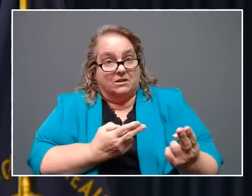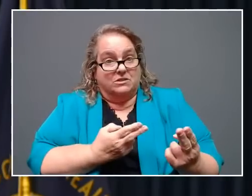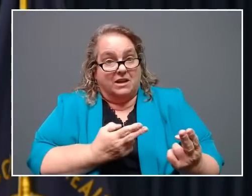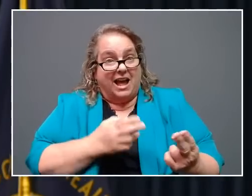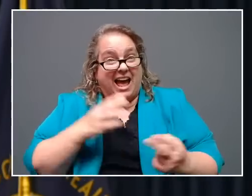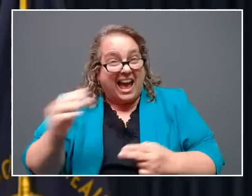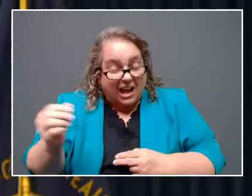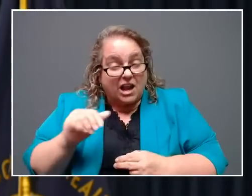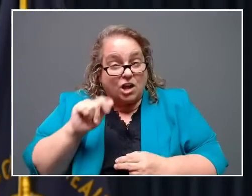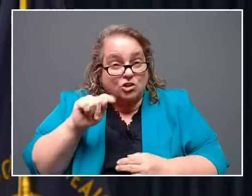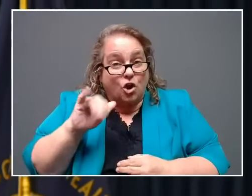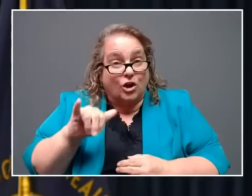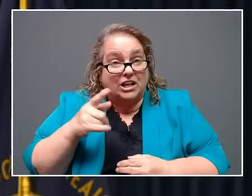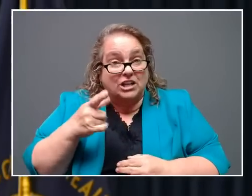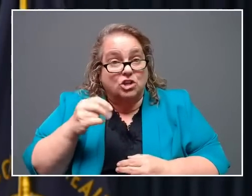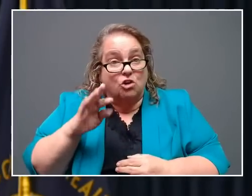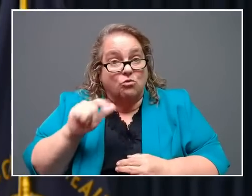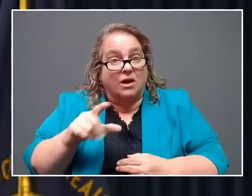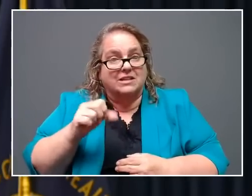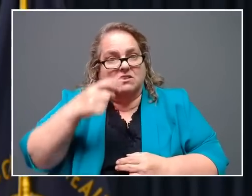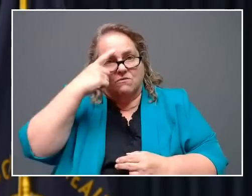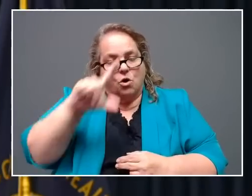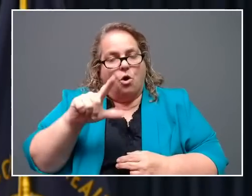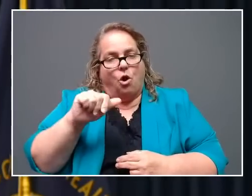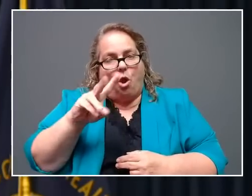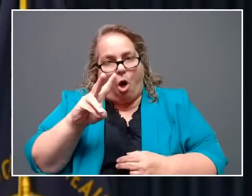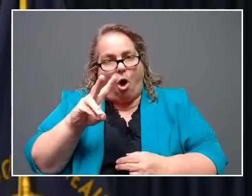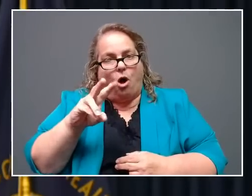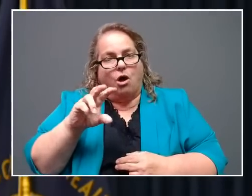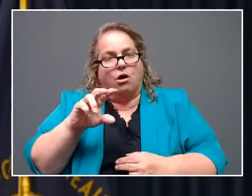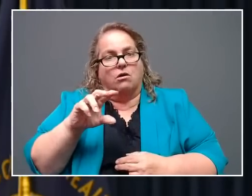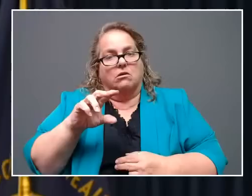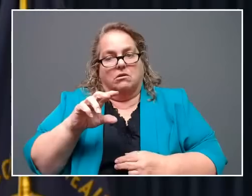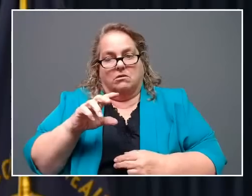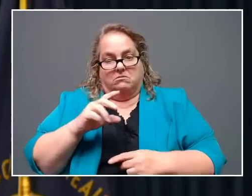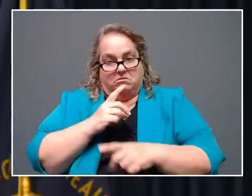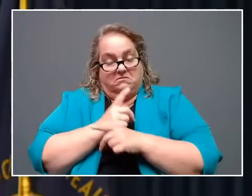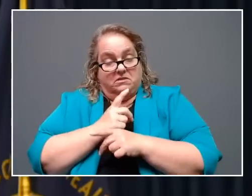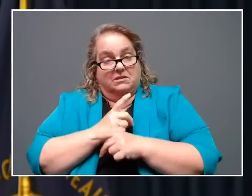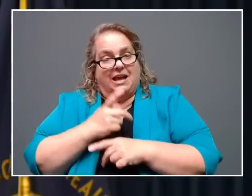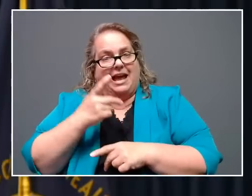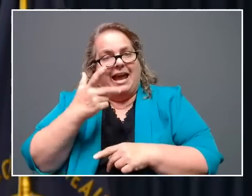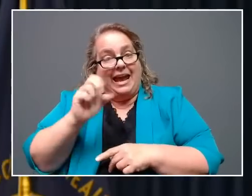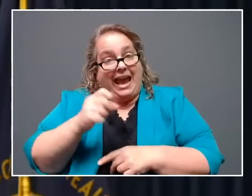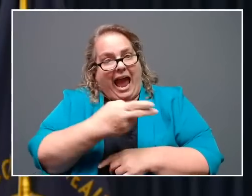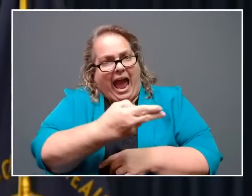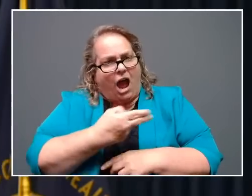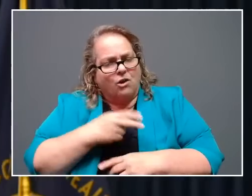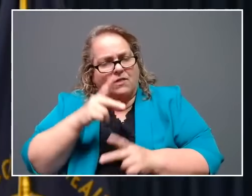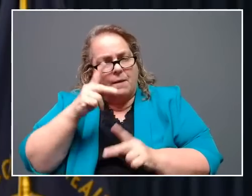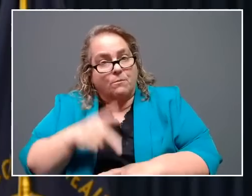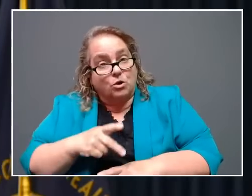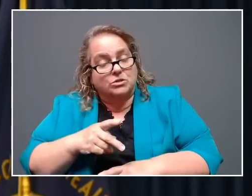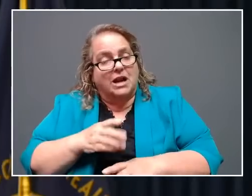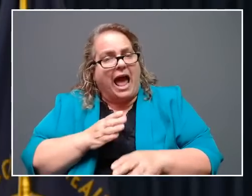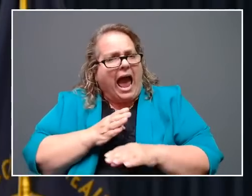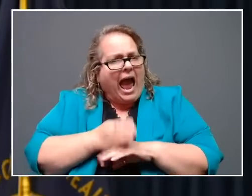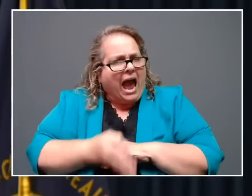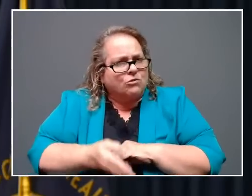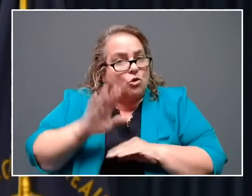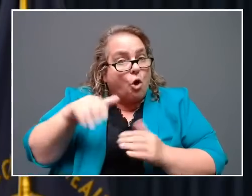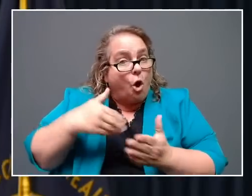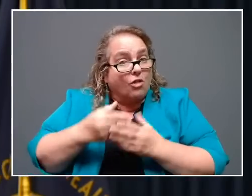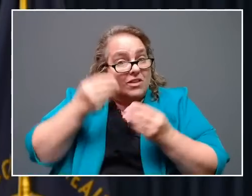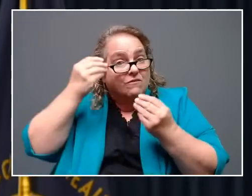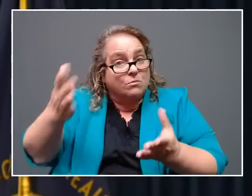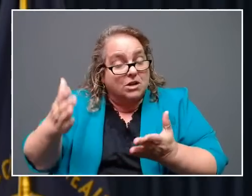given that he hired and employed this individual after the pardons, including after all the information came out for